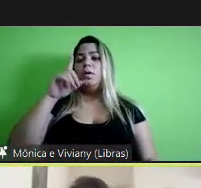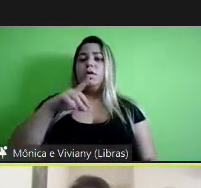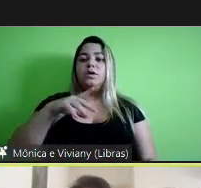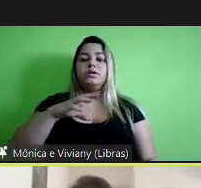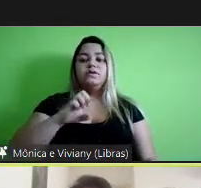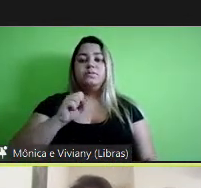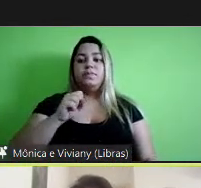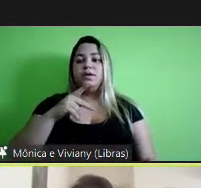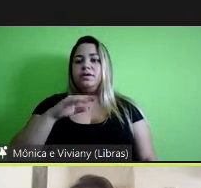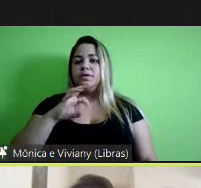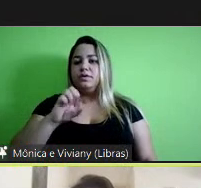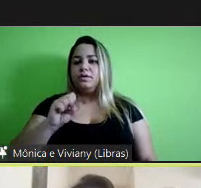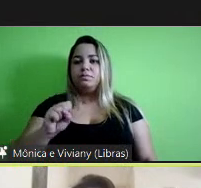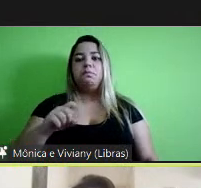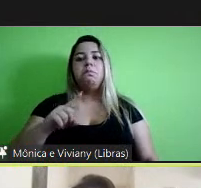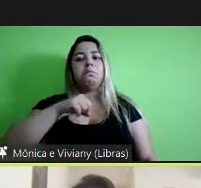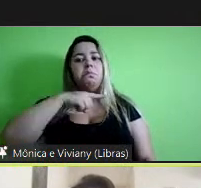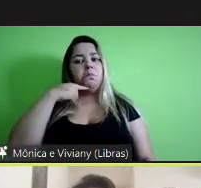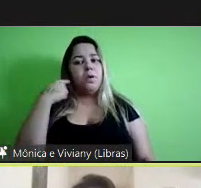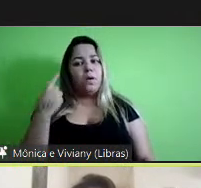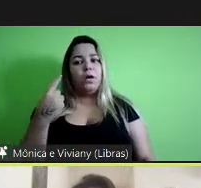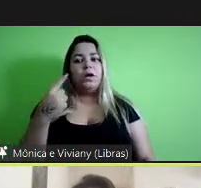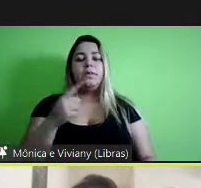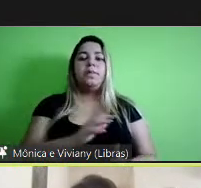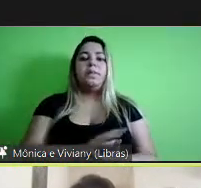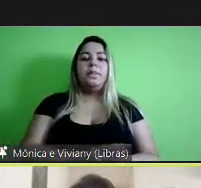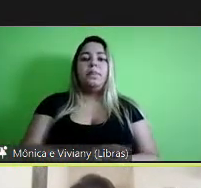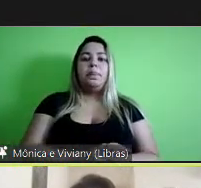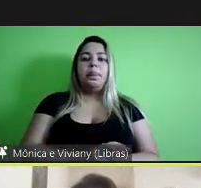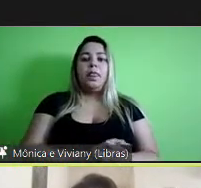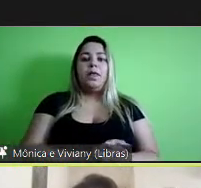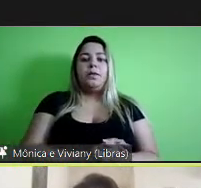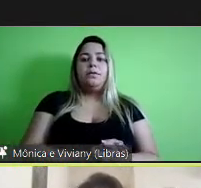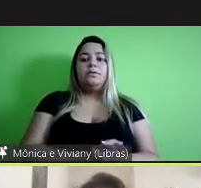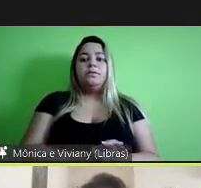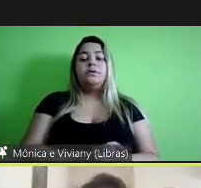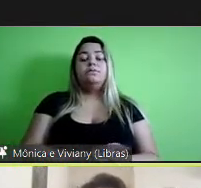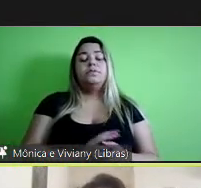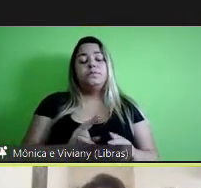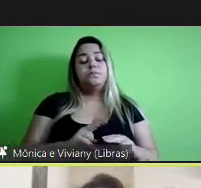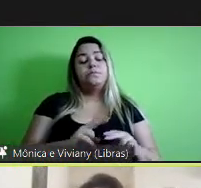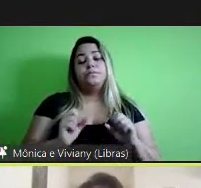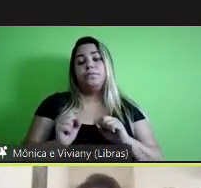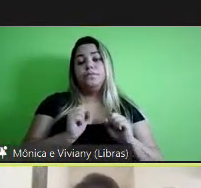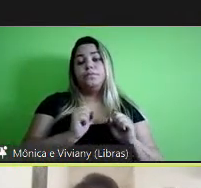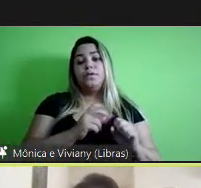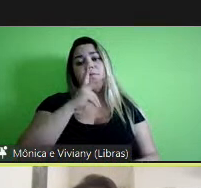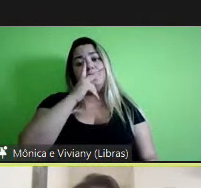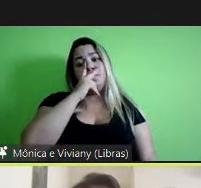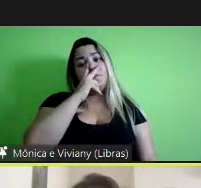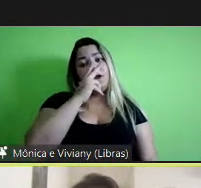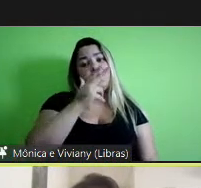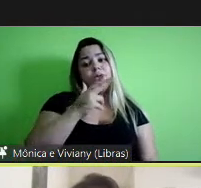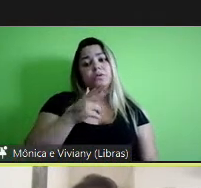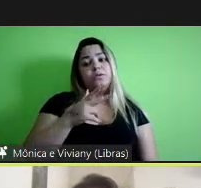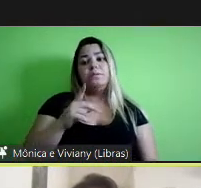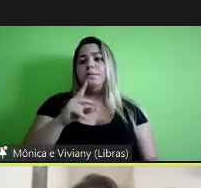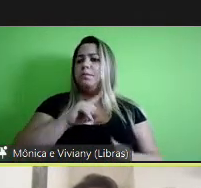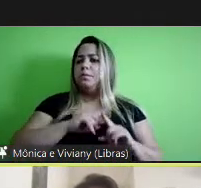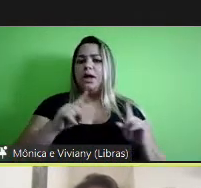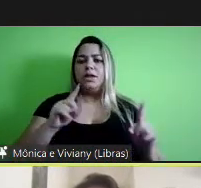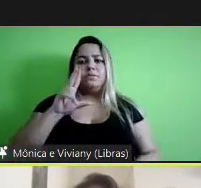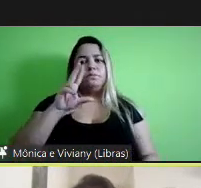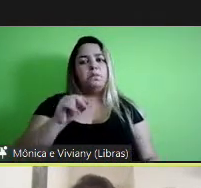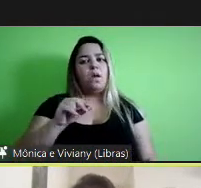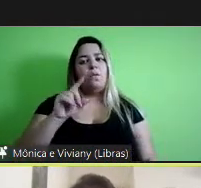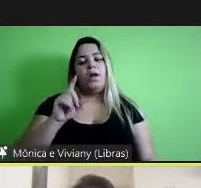biodiversity in history. And we're losing every single day new different species. And that might